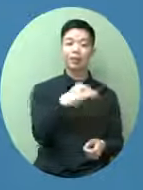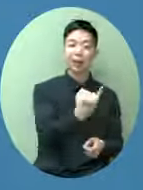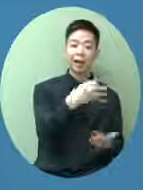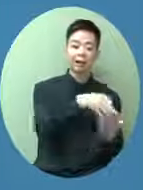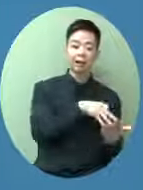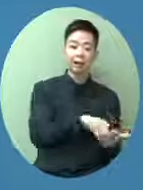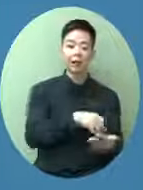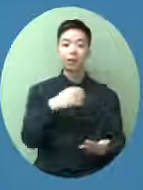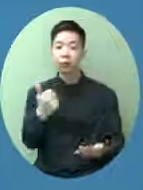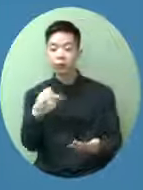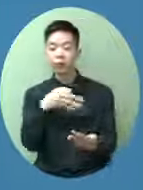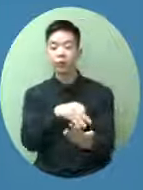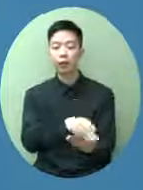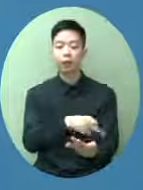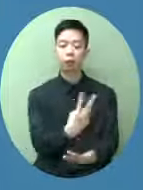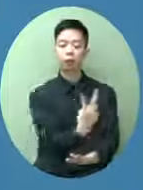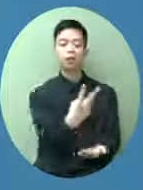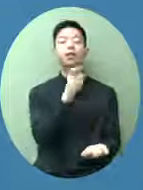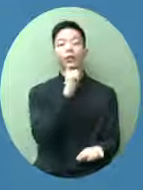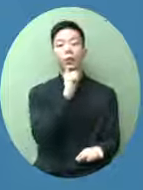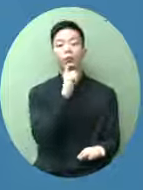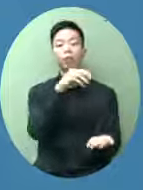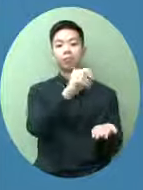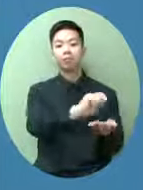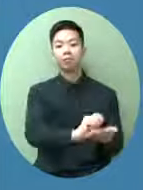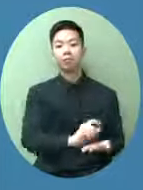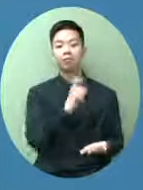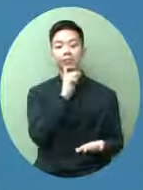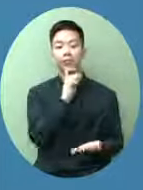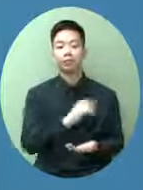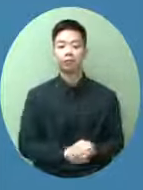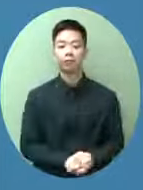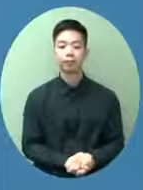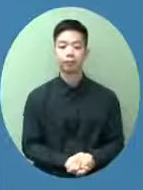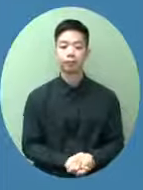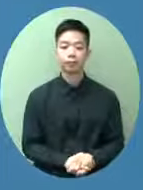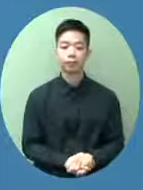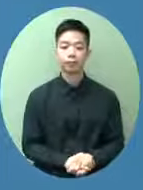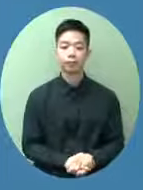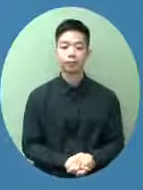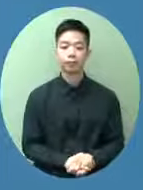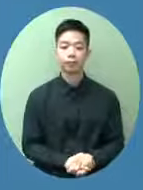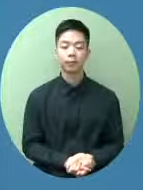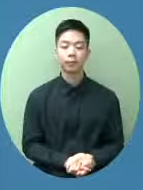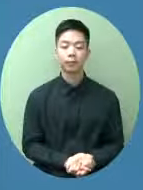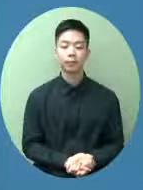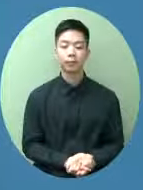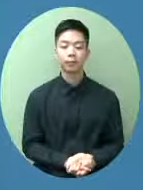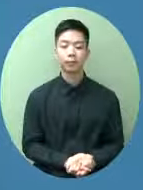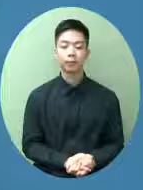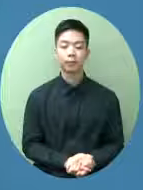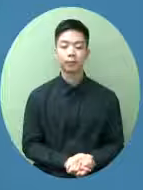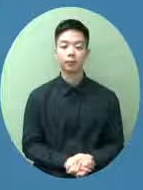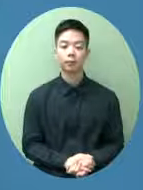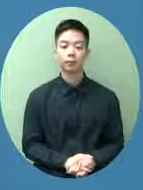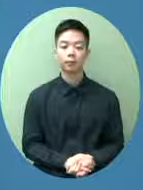interactingwith a particular person about his qualificationthere is a processthis is to fulfill the natural